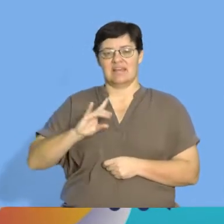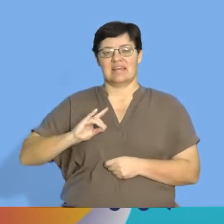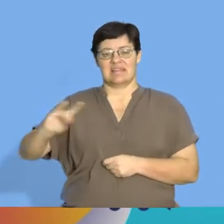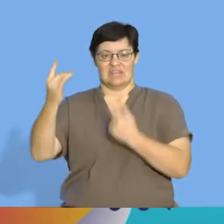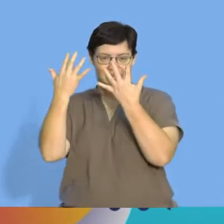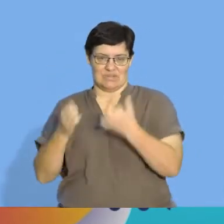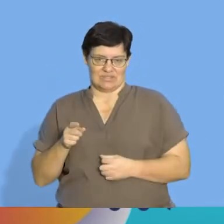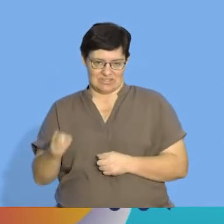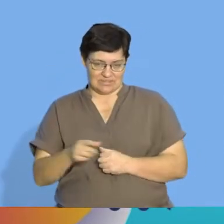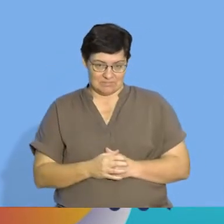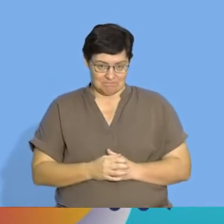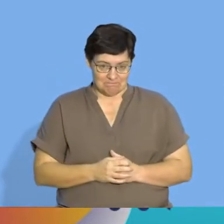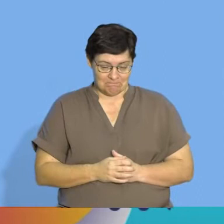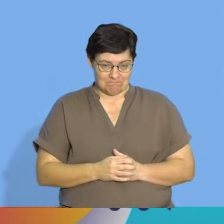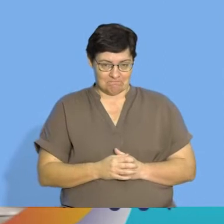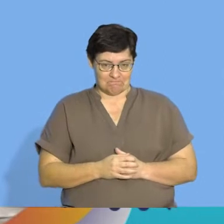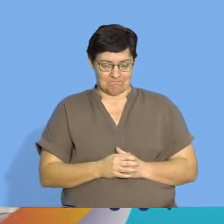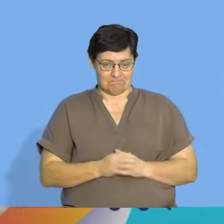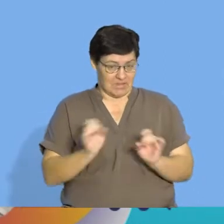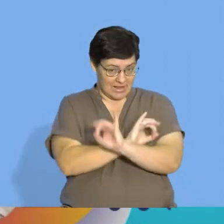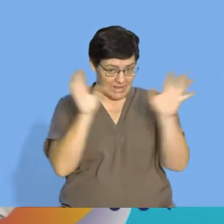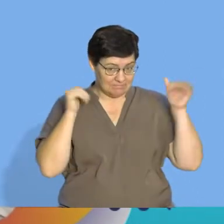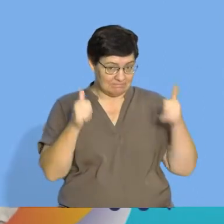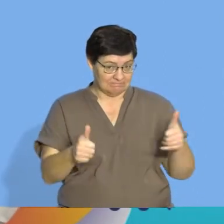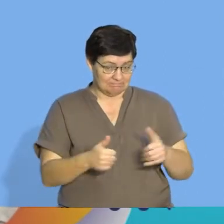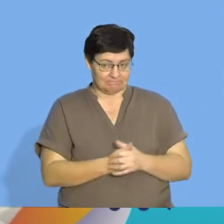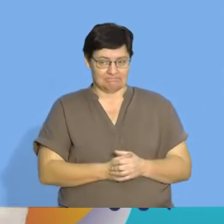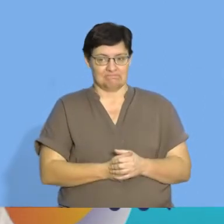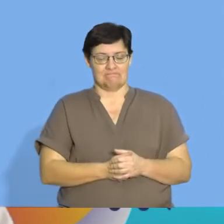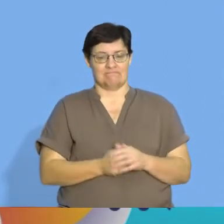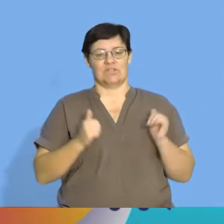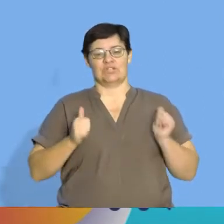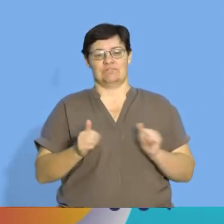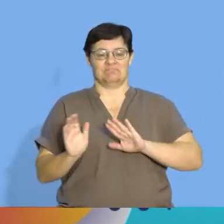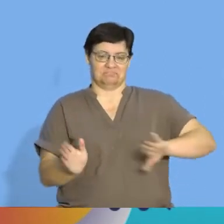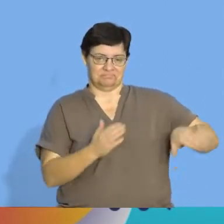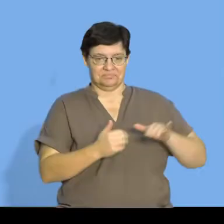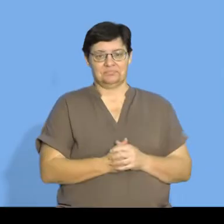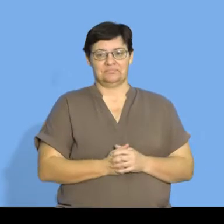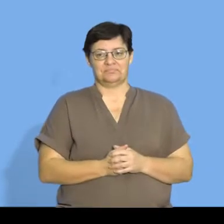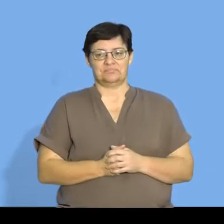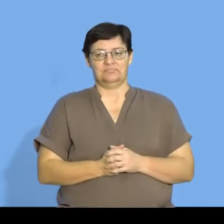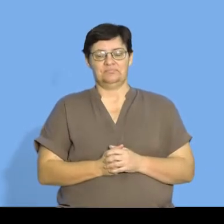recorded in my cash budget. Okay, clear. Got that? Brilliant. Let's move on.